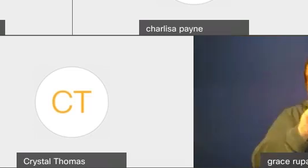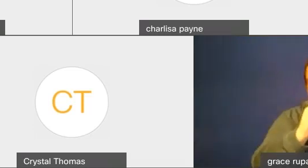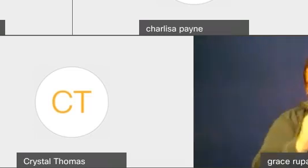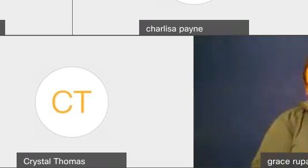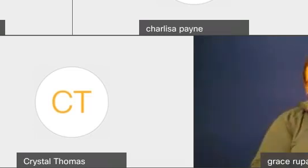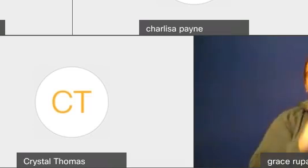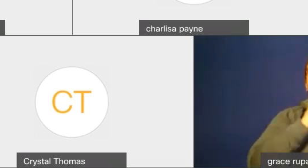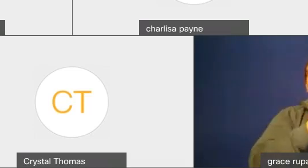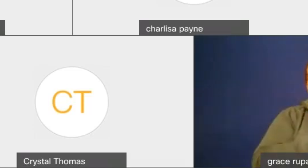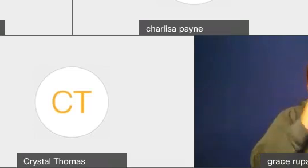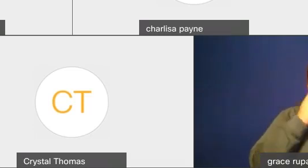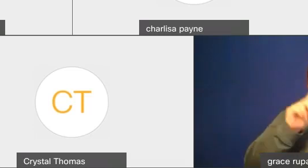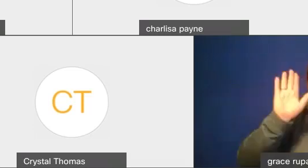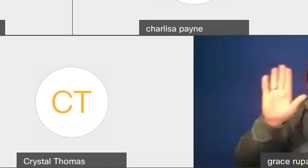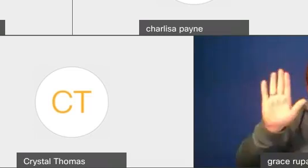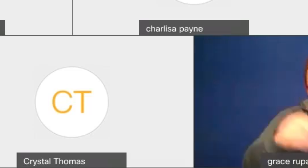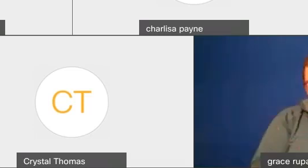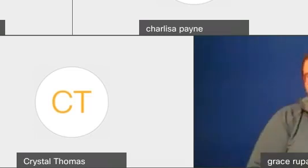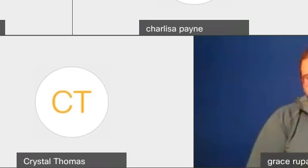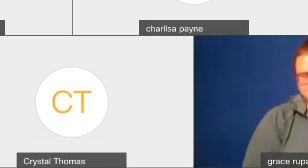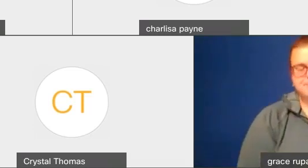we probably